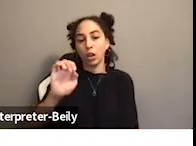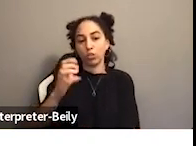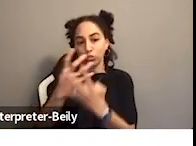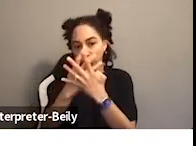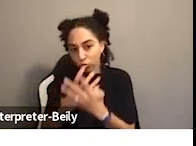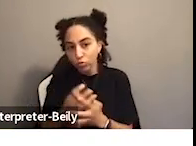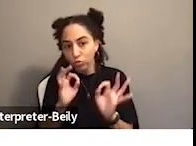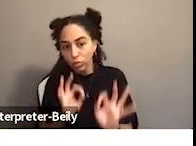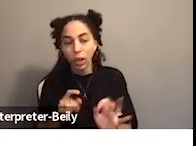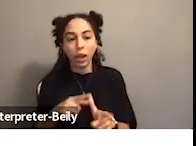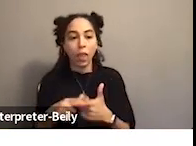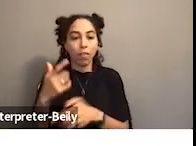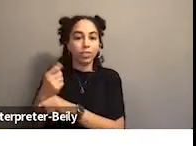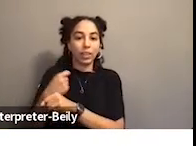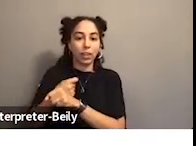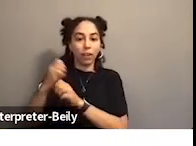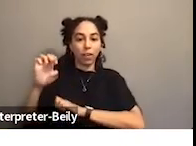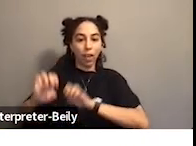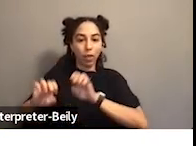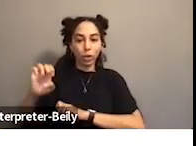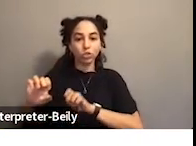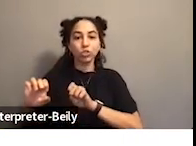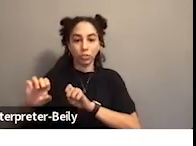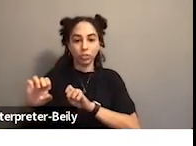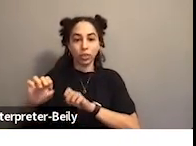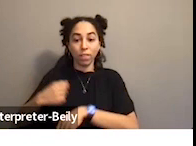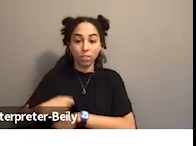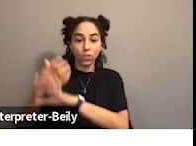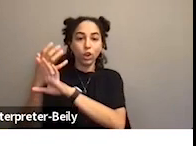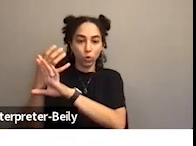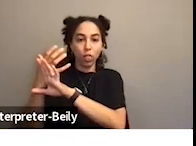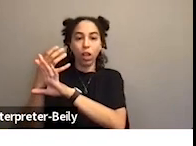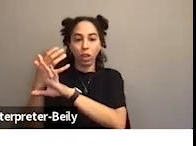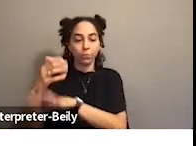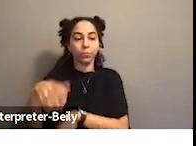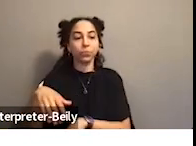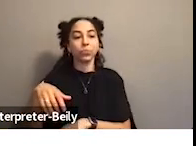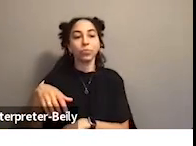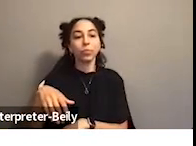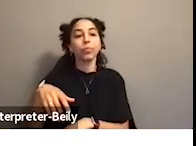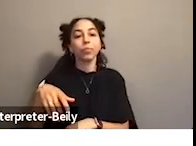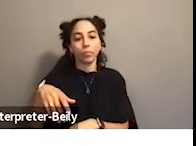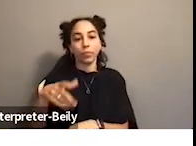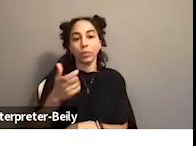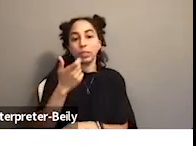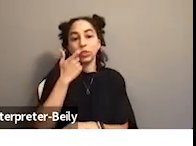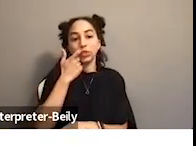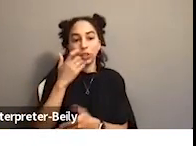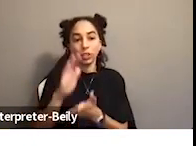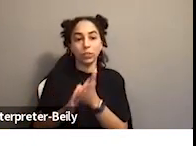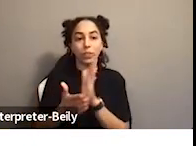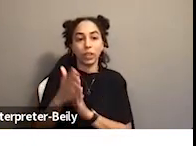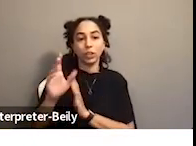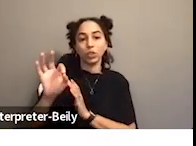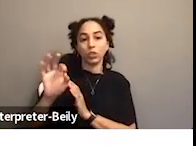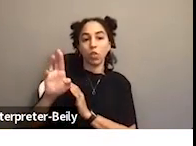receive an evaluation virtually. And then we just finished DSP Forum and